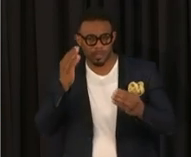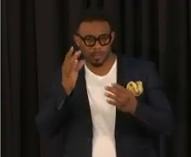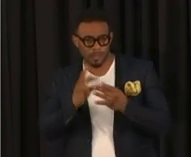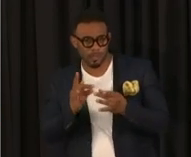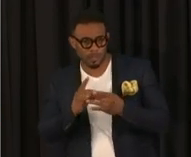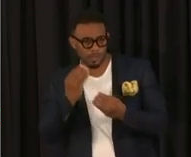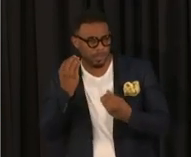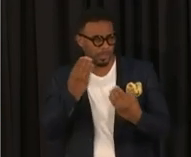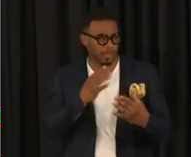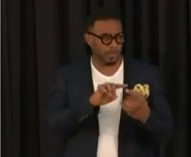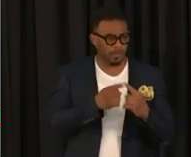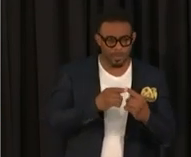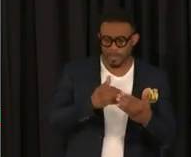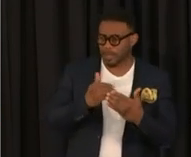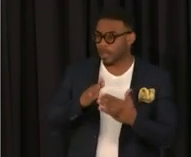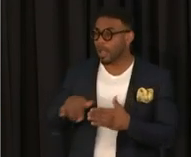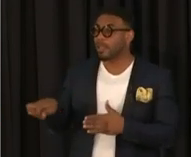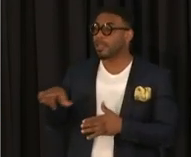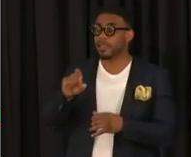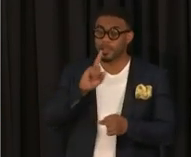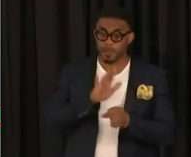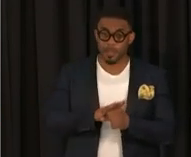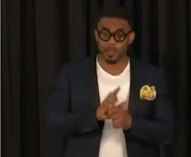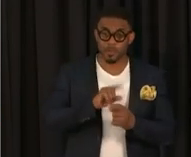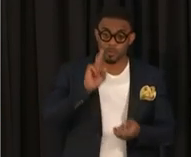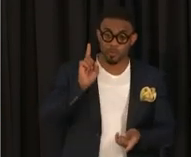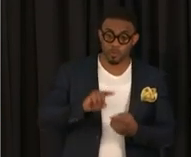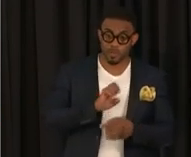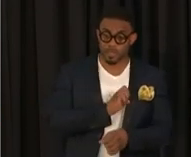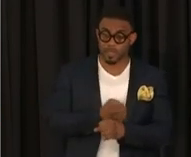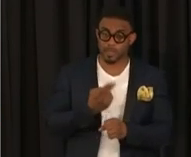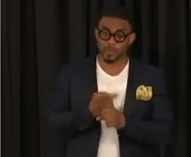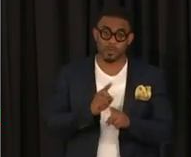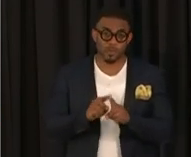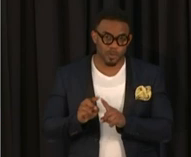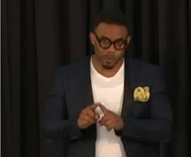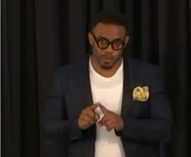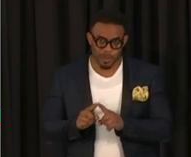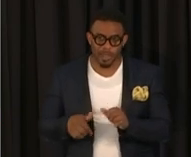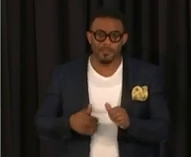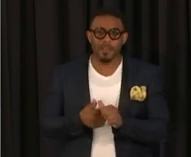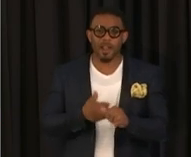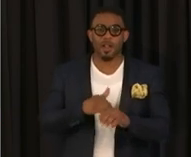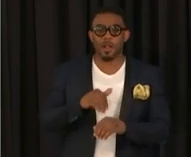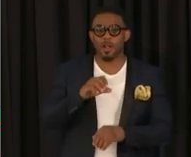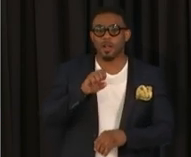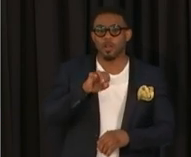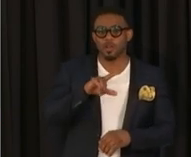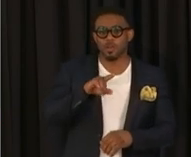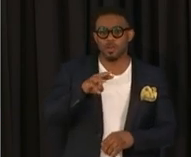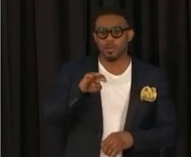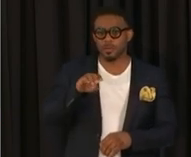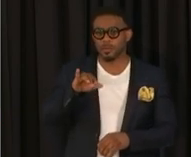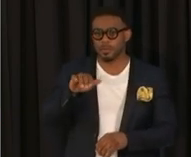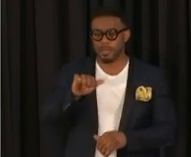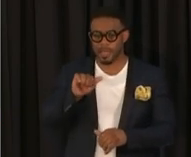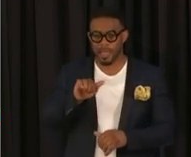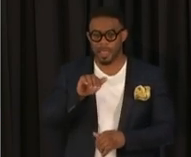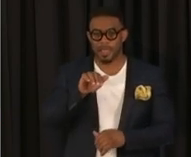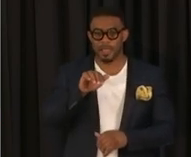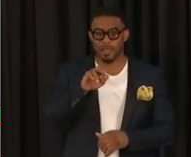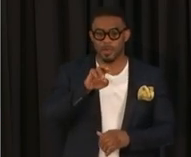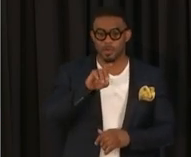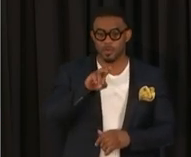word. Tell your friends and neighbors how they can pledge to reduce energy use too. Follow us on social media at Reduce